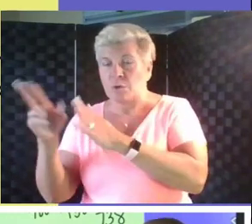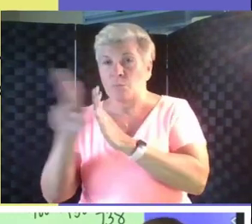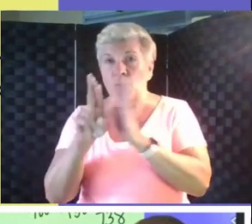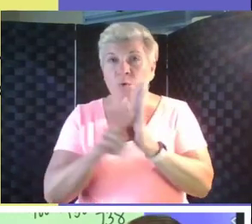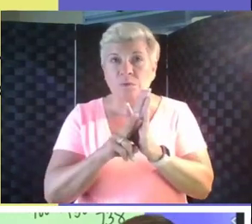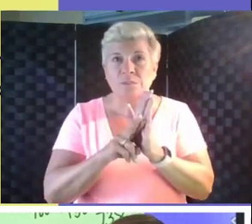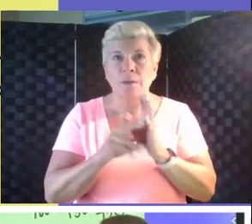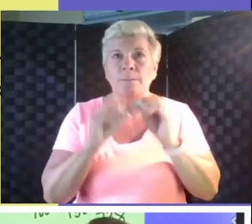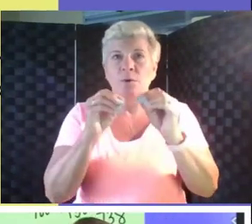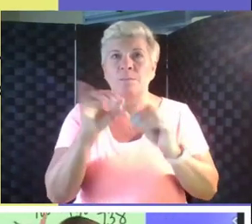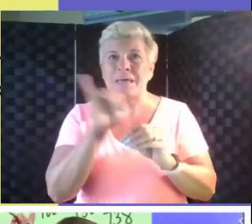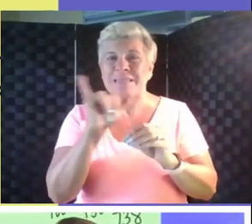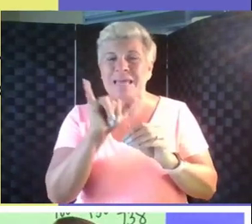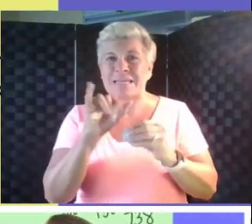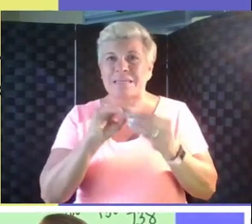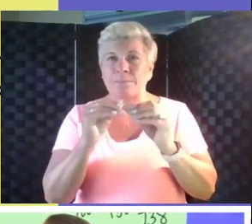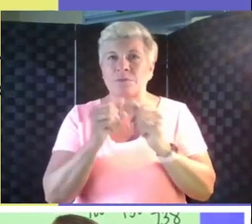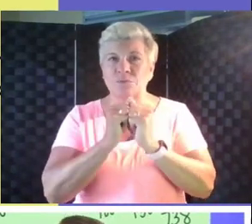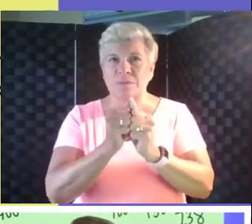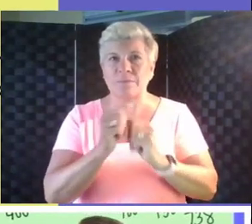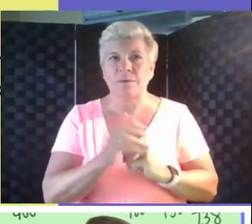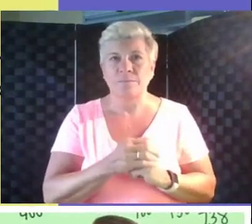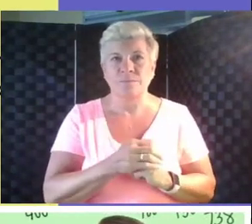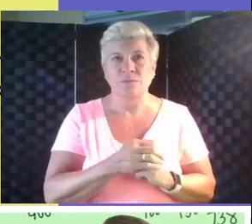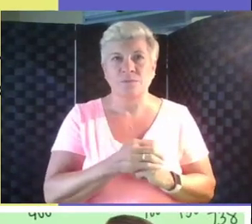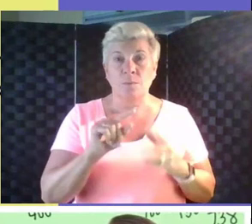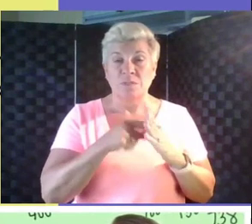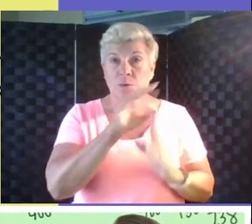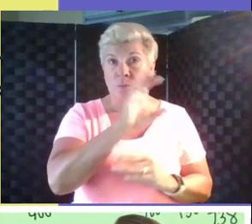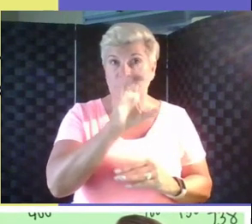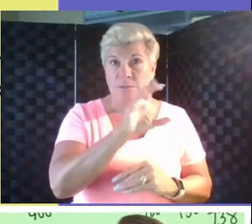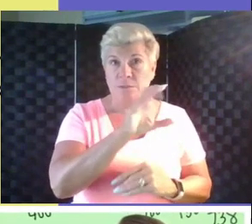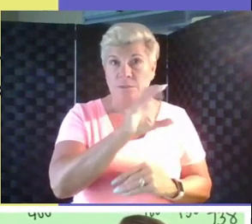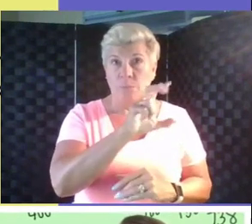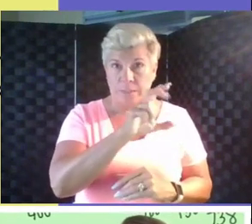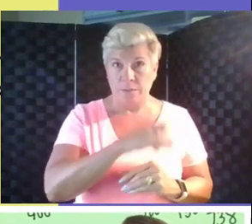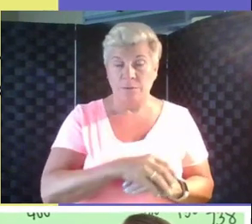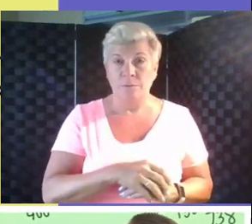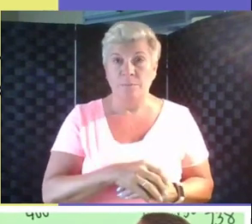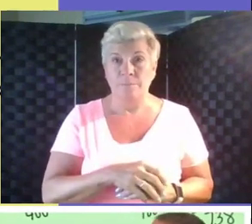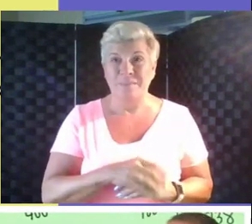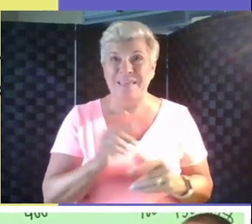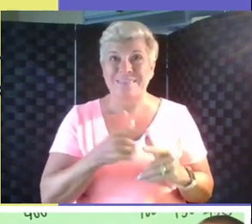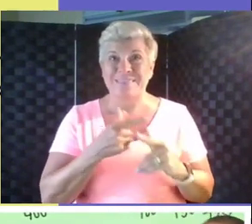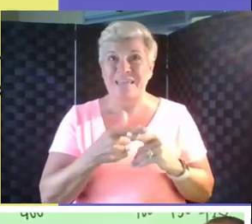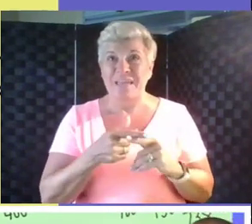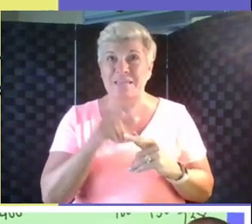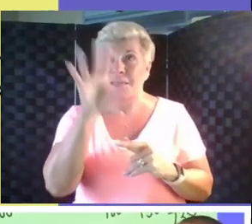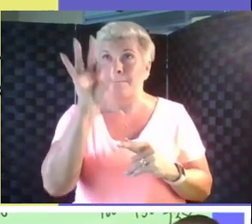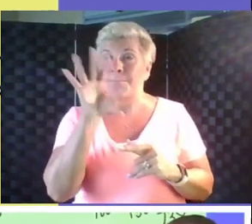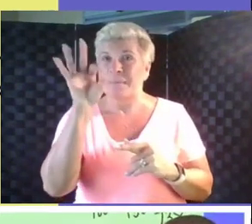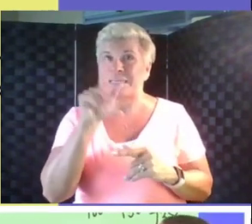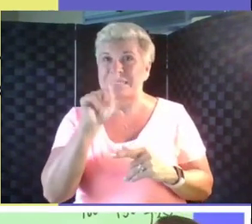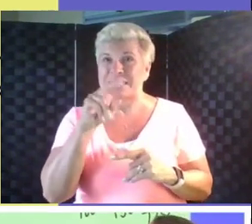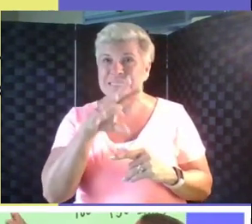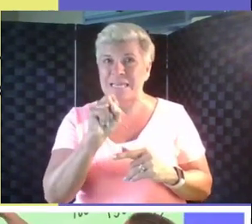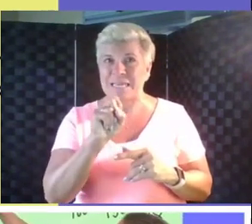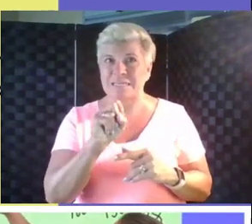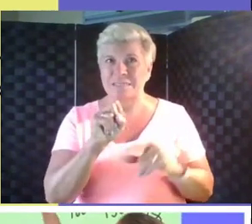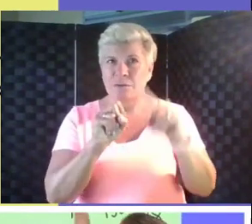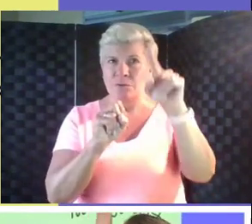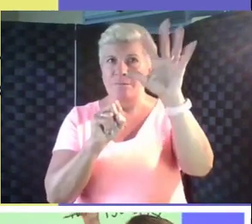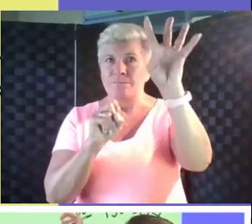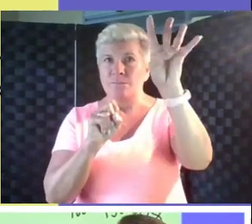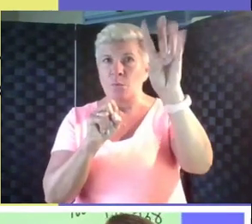put my like numbers together. So I'm going to start with that 300, and then I'm going to grab the ones that are 10s. So